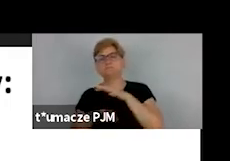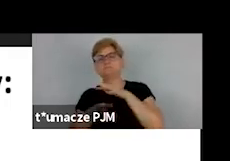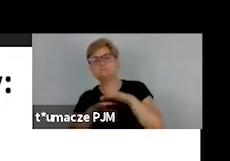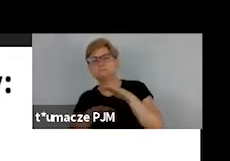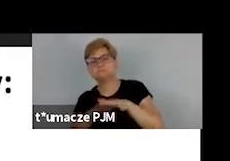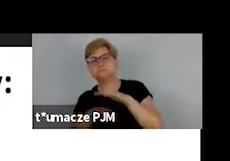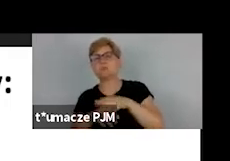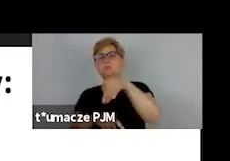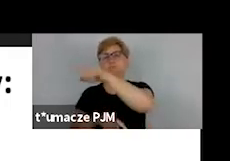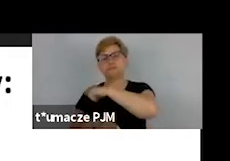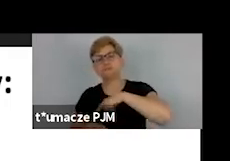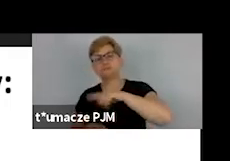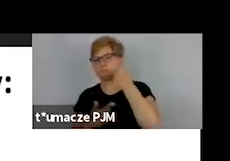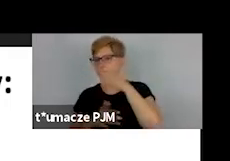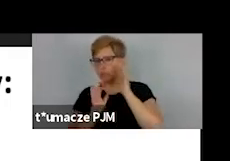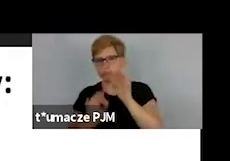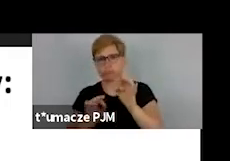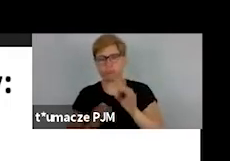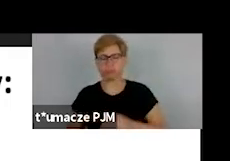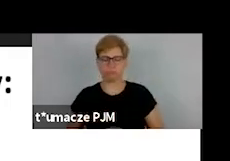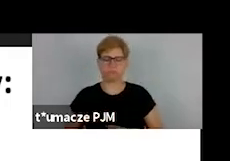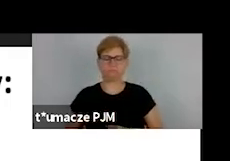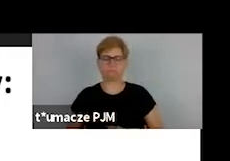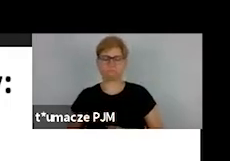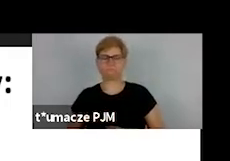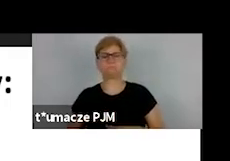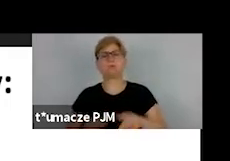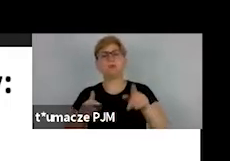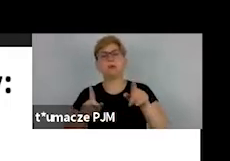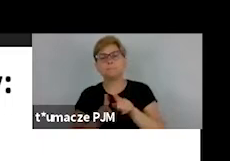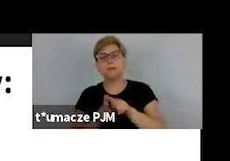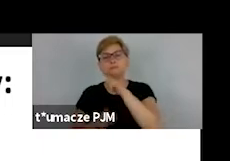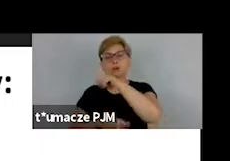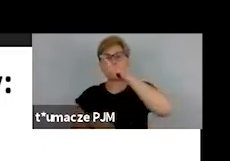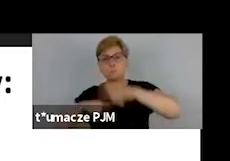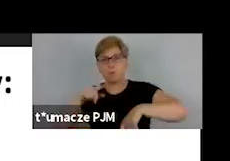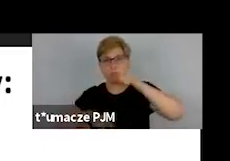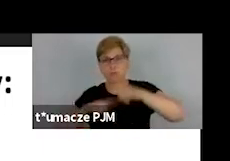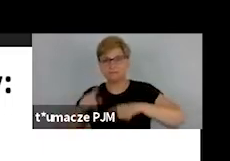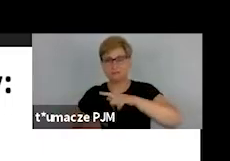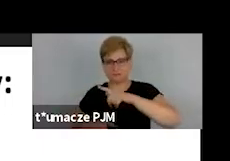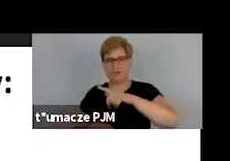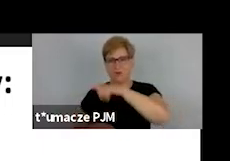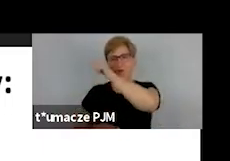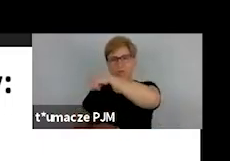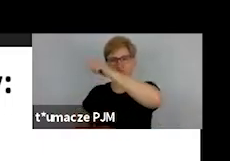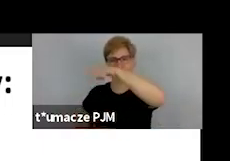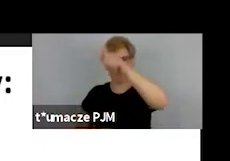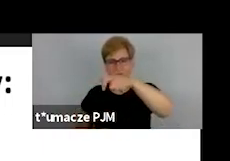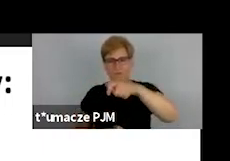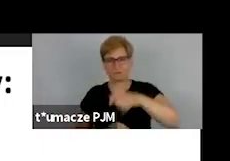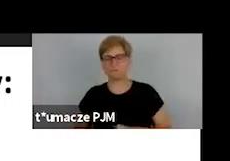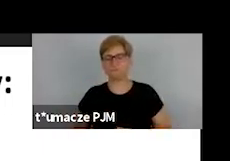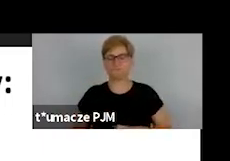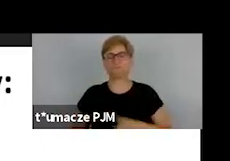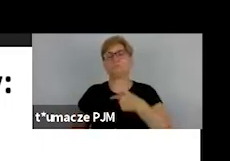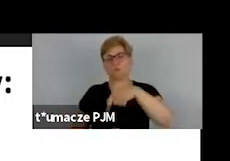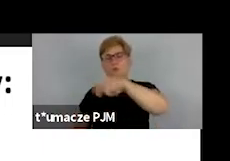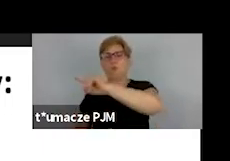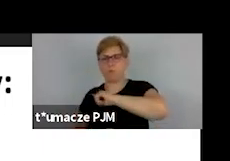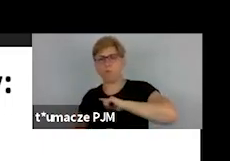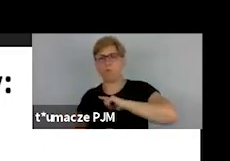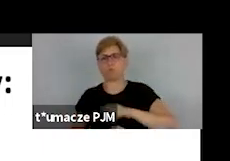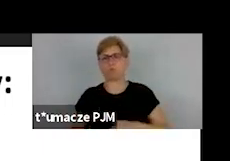politicians and you can charge them with undermining gender equality, and we've done that, and I'll talk about that. But the broader point